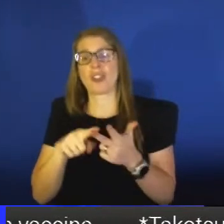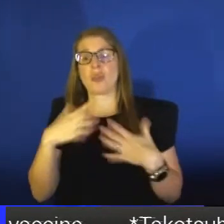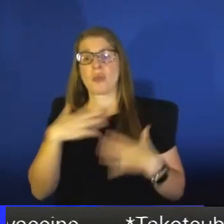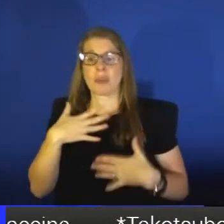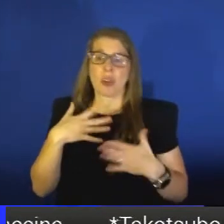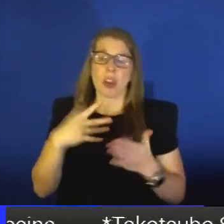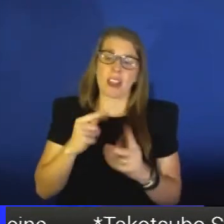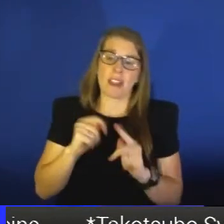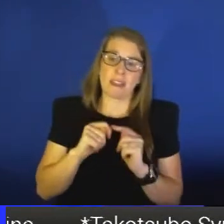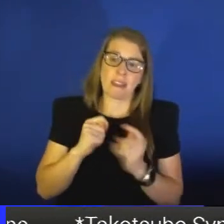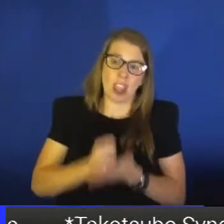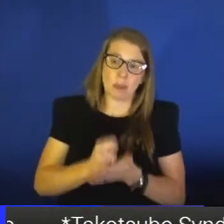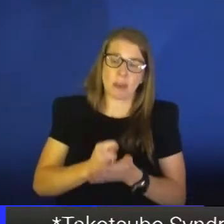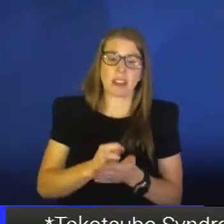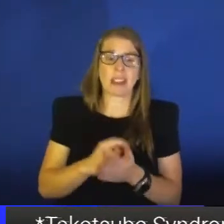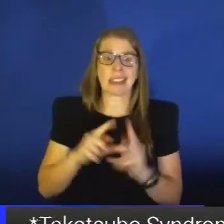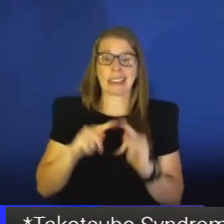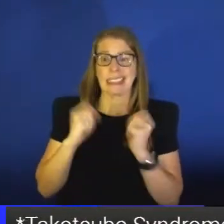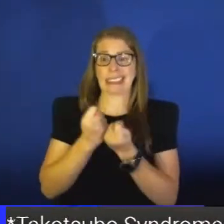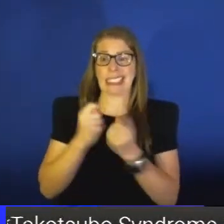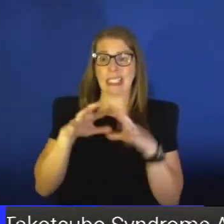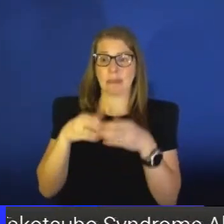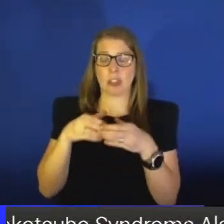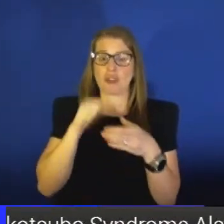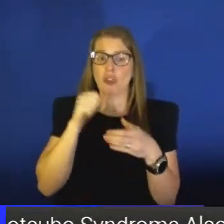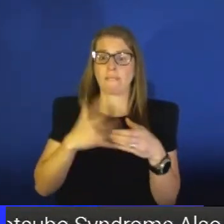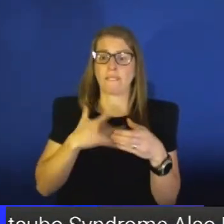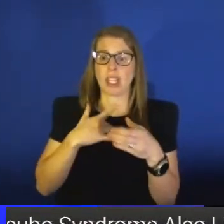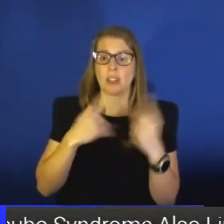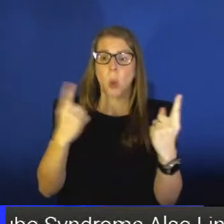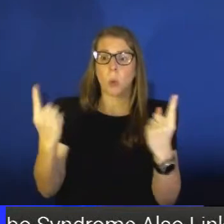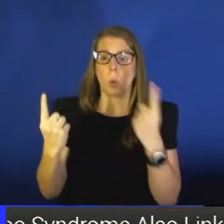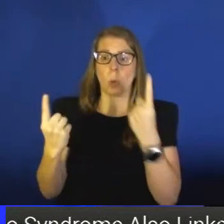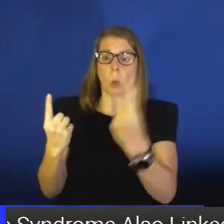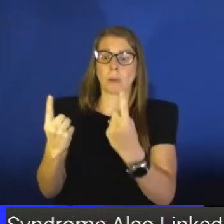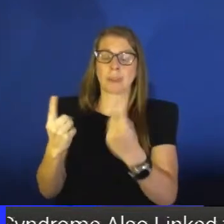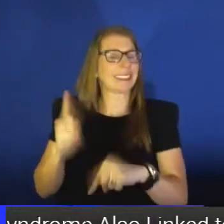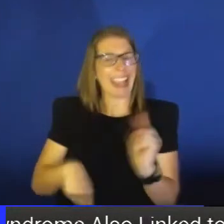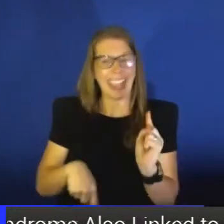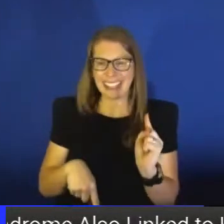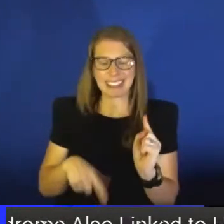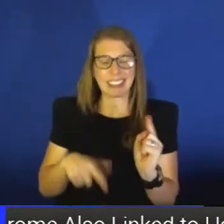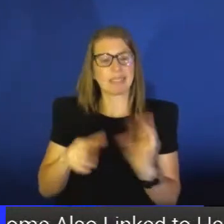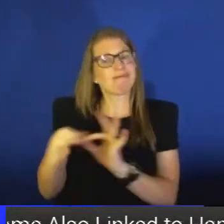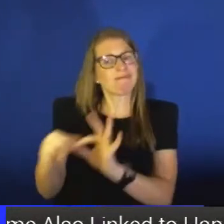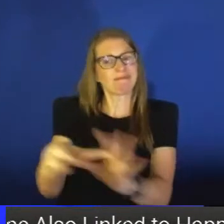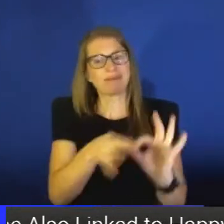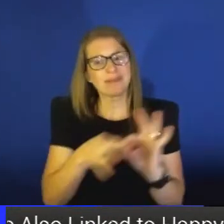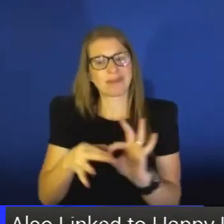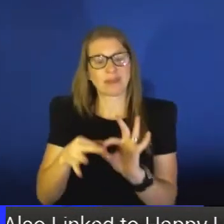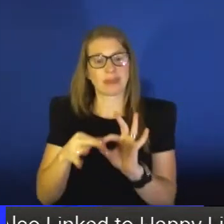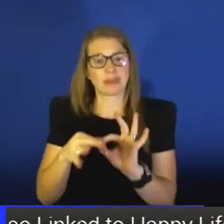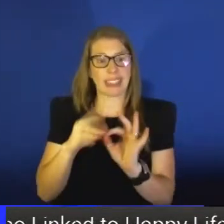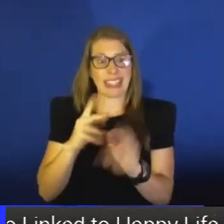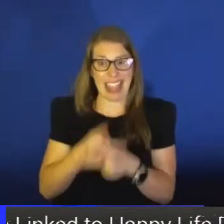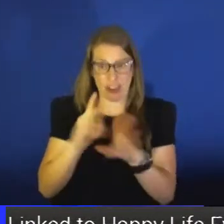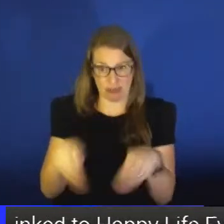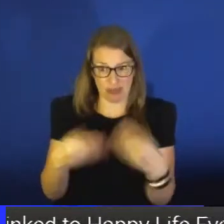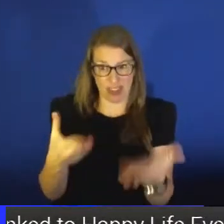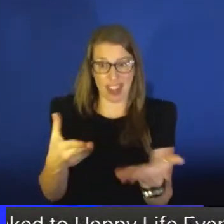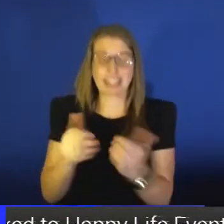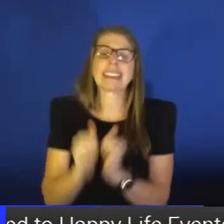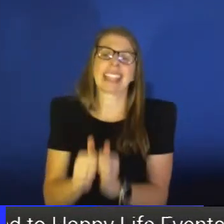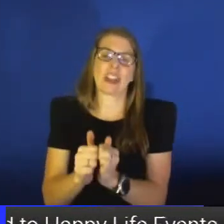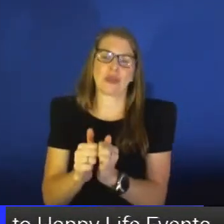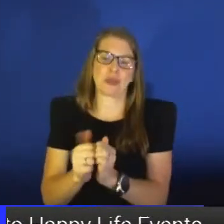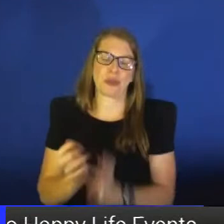think they don't view themselves in a silo at all because they can't, because the way care is delivered is it's delivered together. And